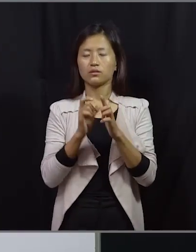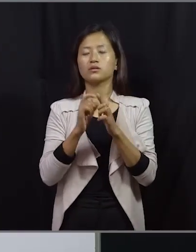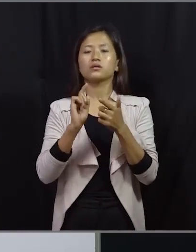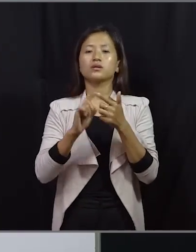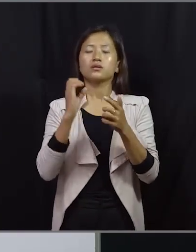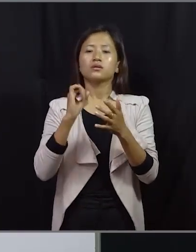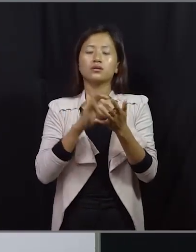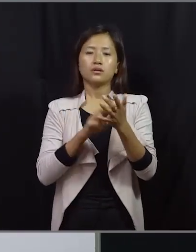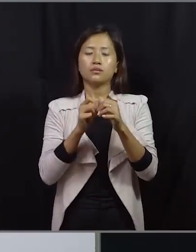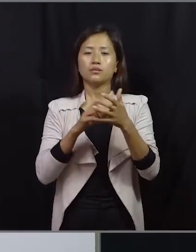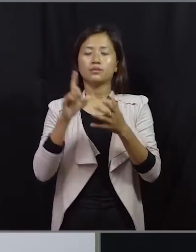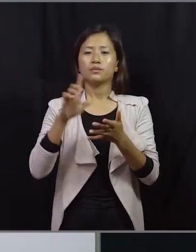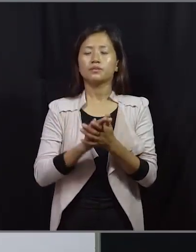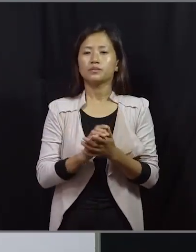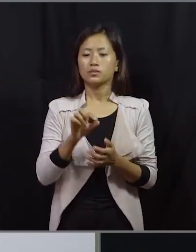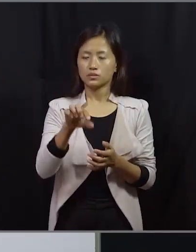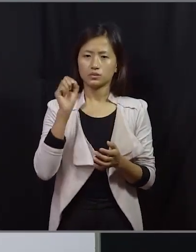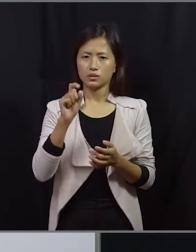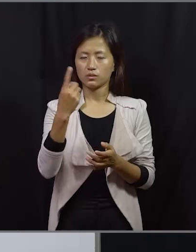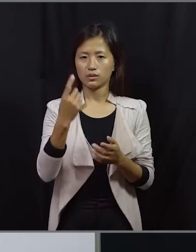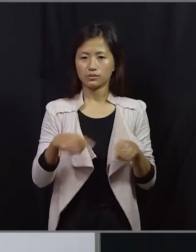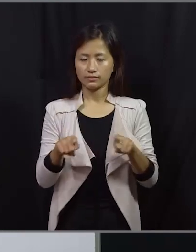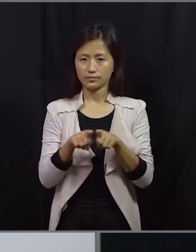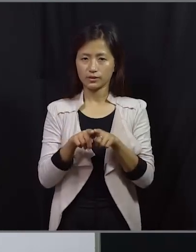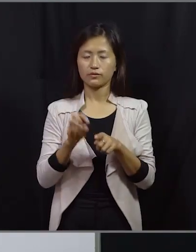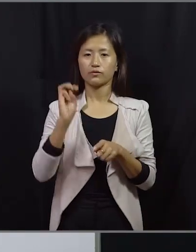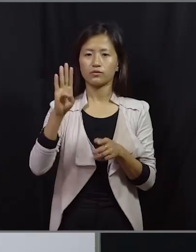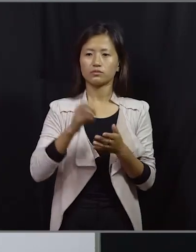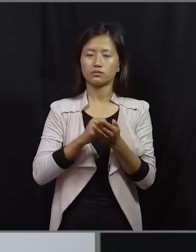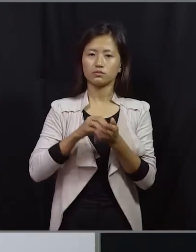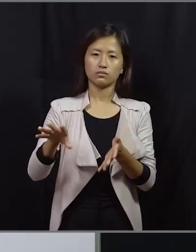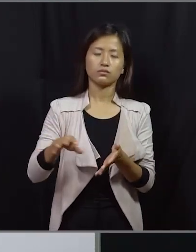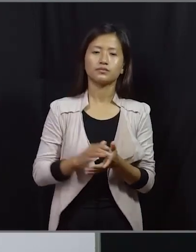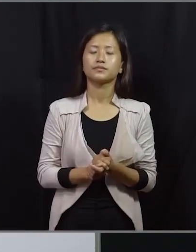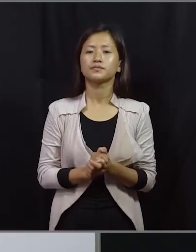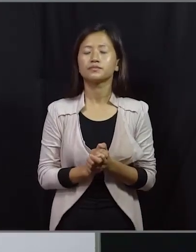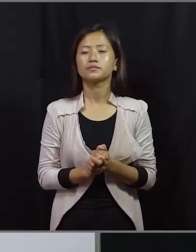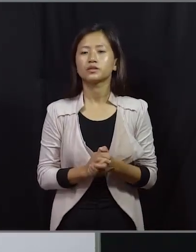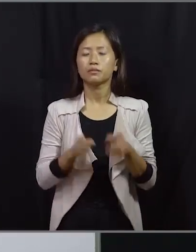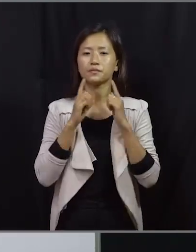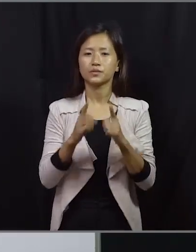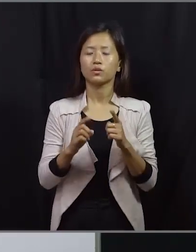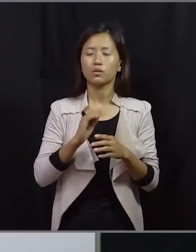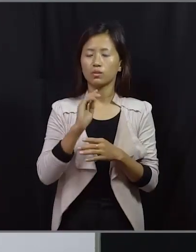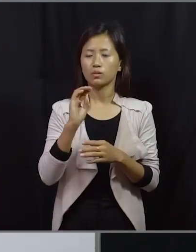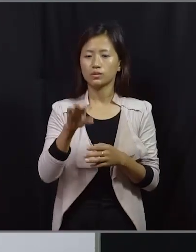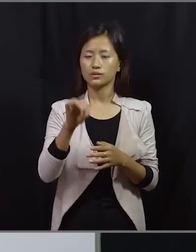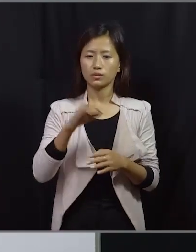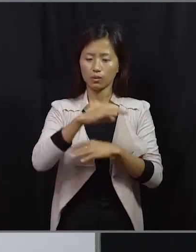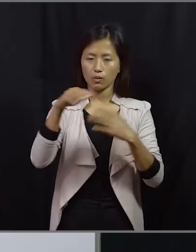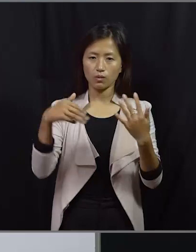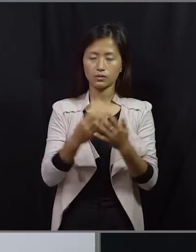this 1 and 4. We will exclude this 1 and 4, but we take all the numbers in